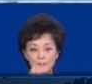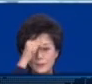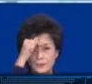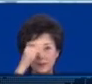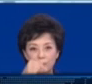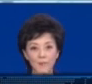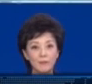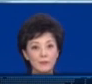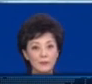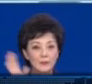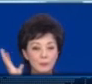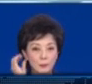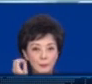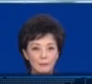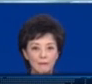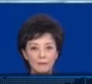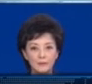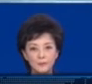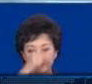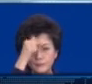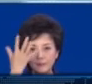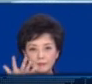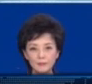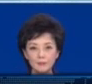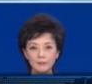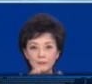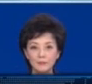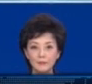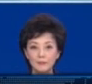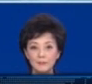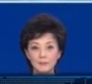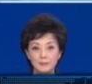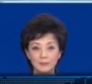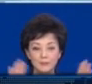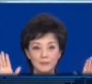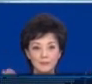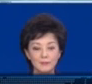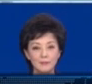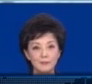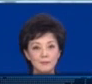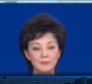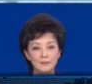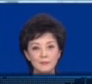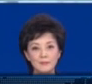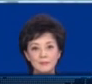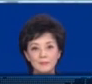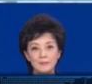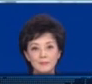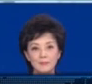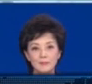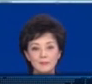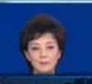TCN. And some of the people are cured by using the TCN. And also